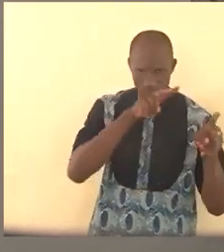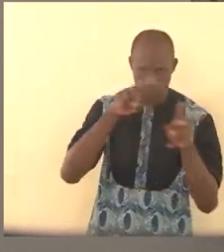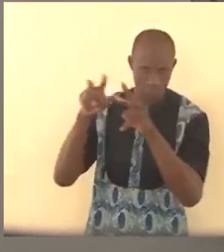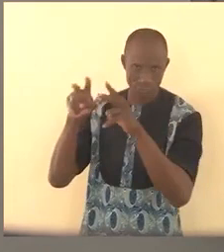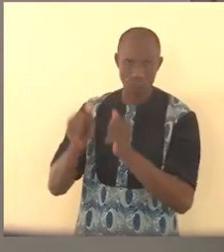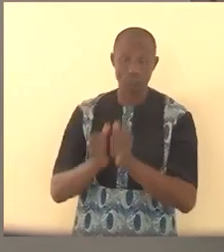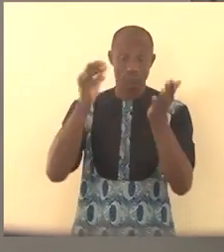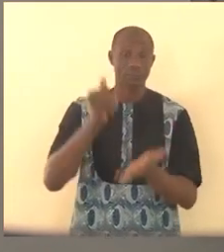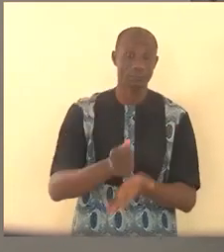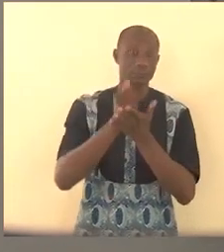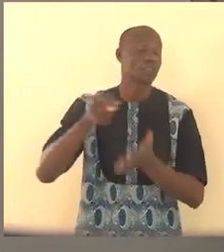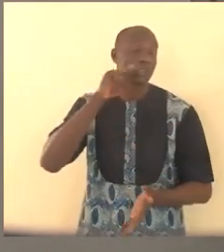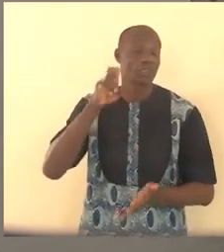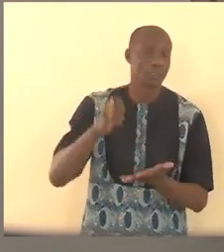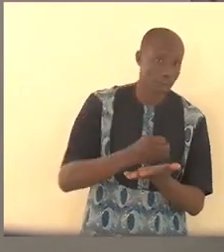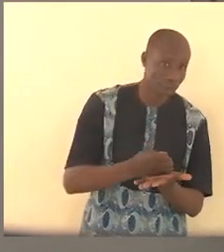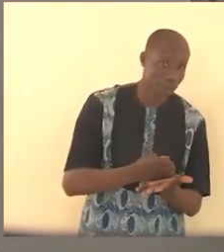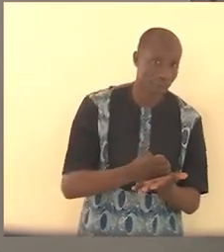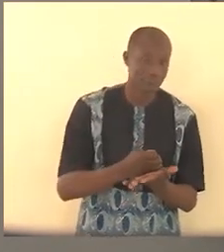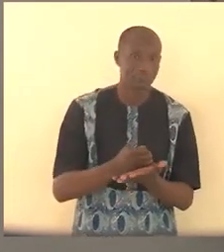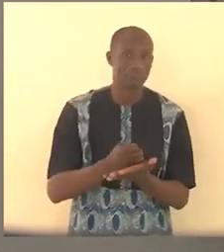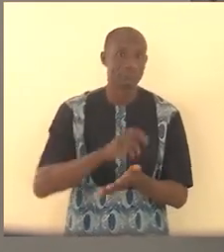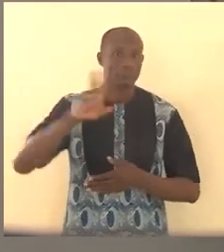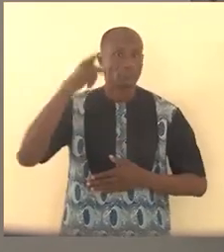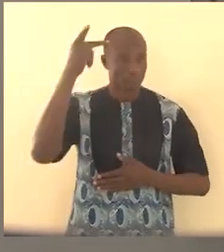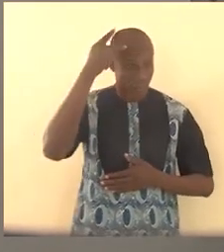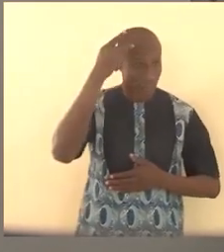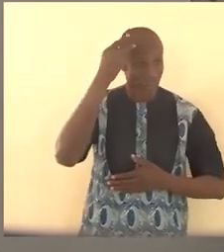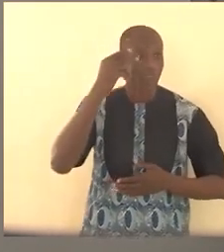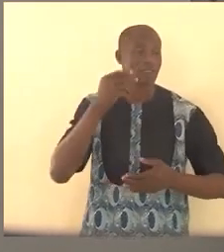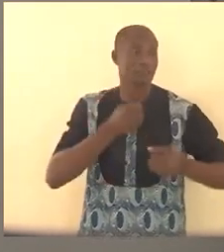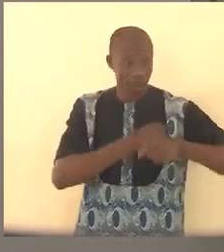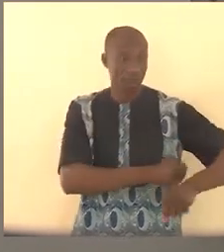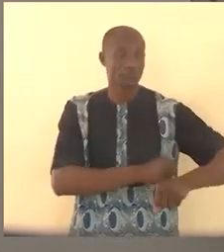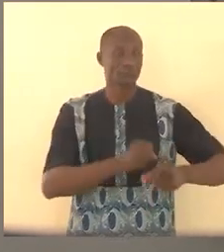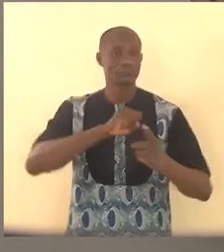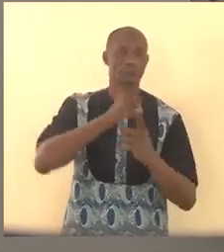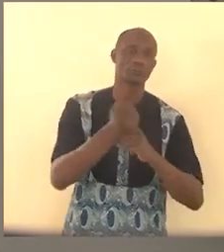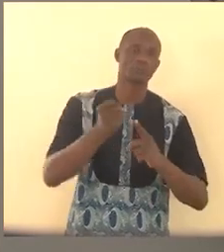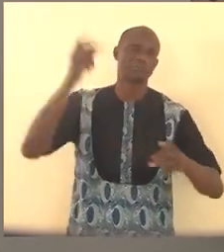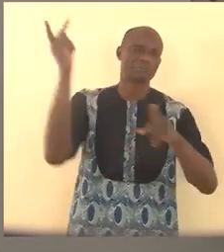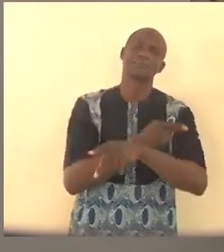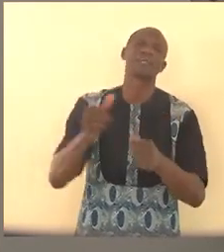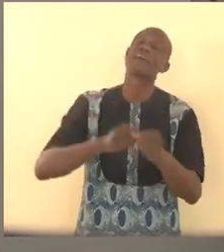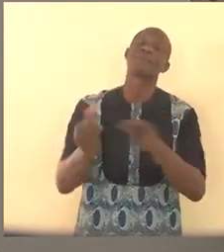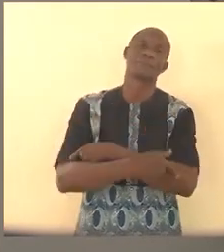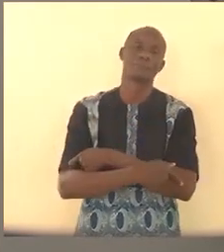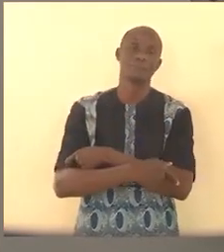helplessly Nigeria's economic, political, and security situation worsening